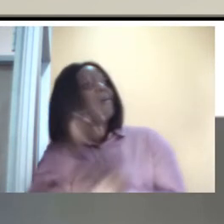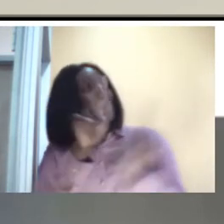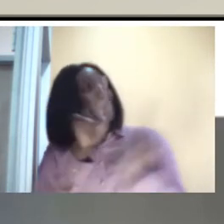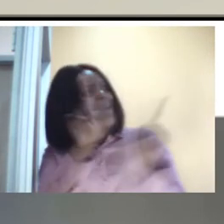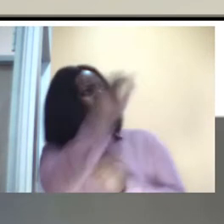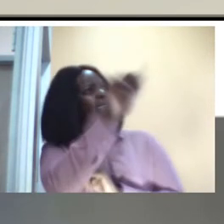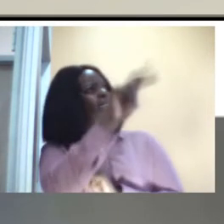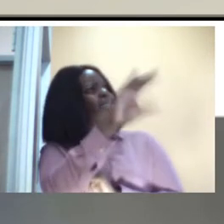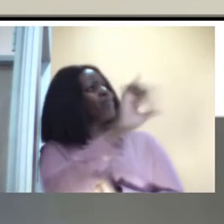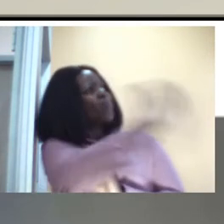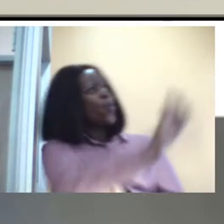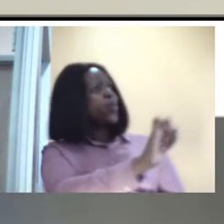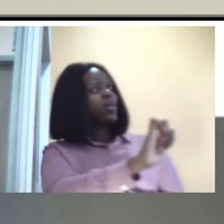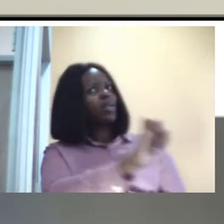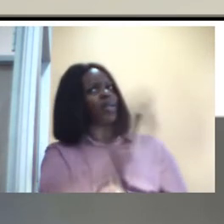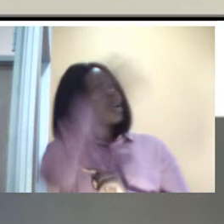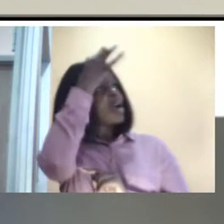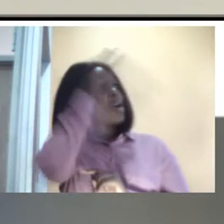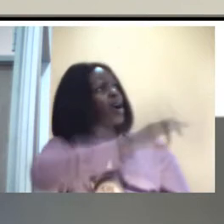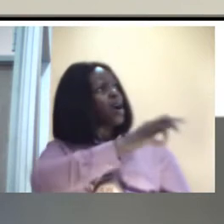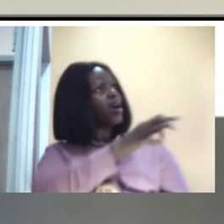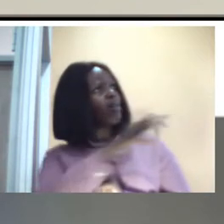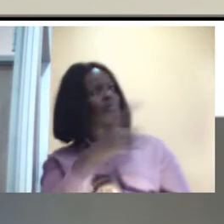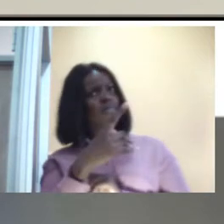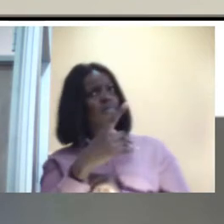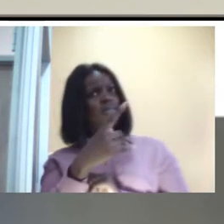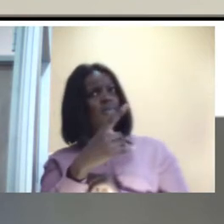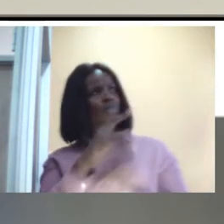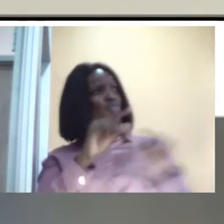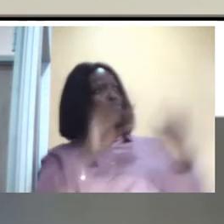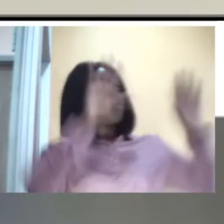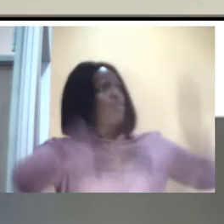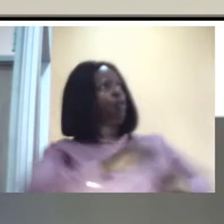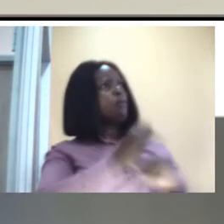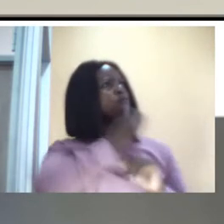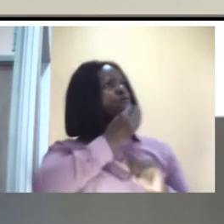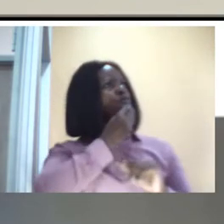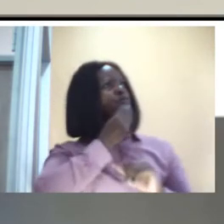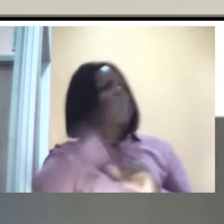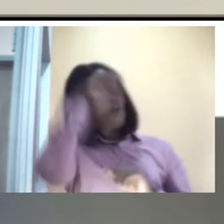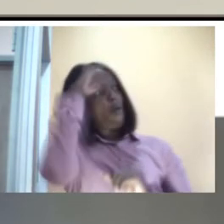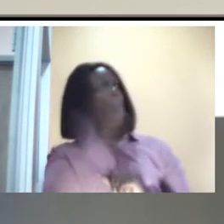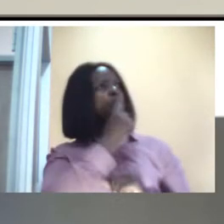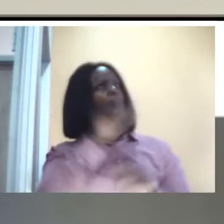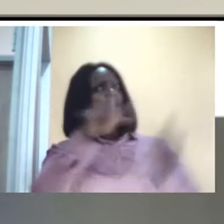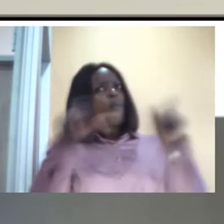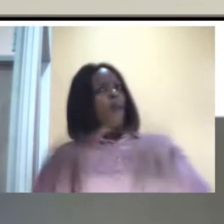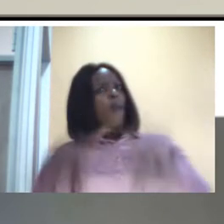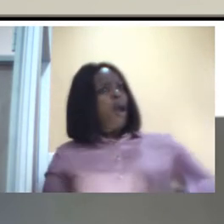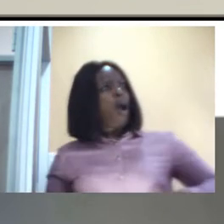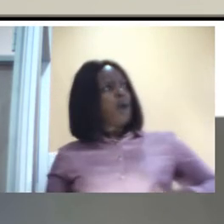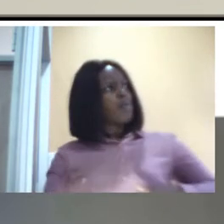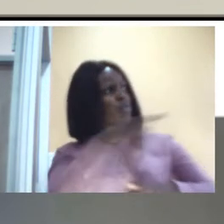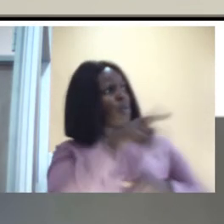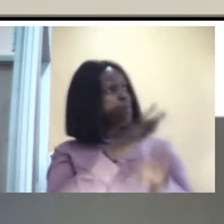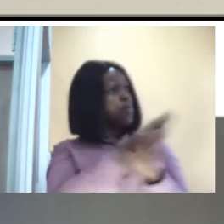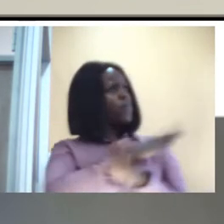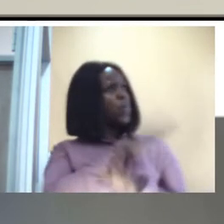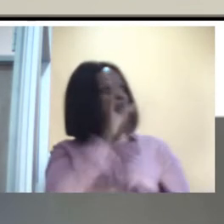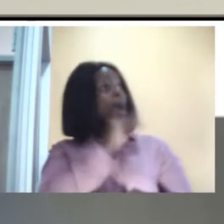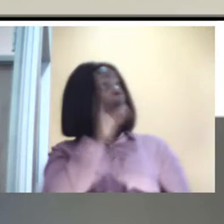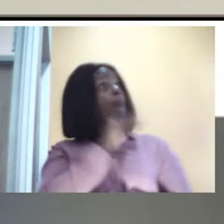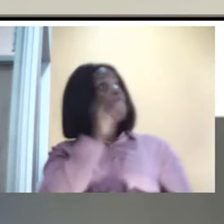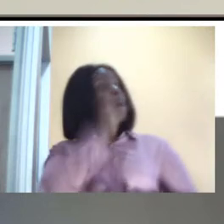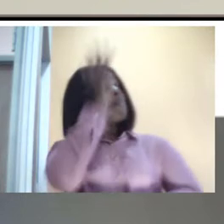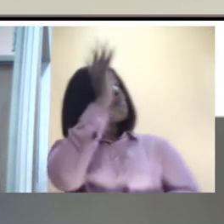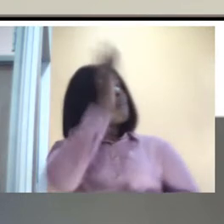government put a ban on the distribution of hot food to starving people. So I think before you start putting things into your speech, you need to